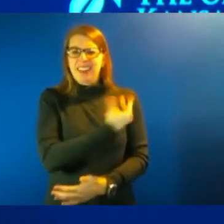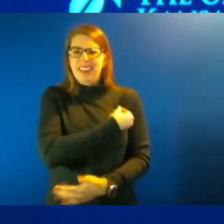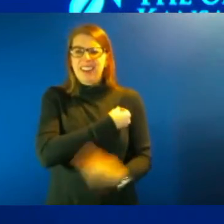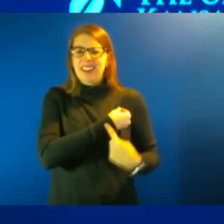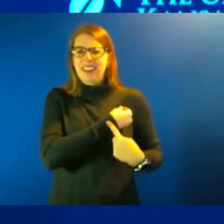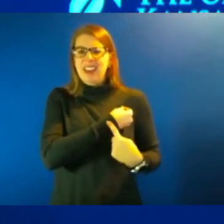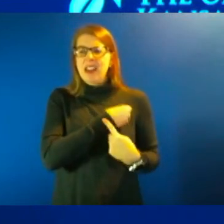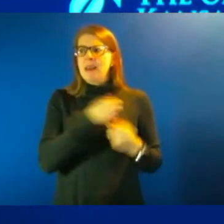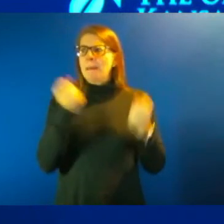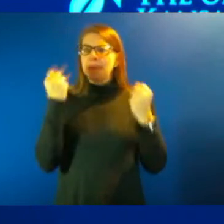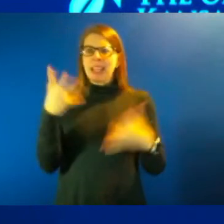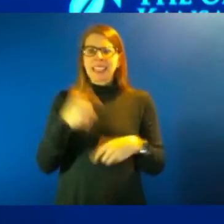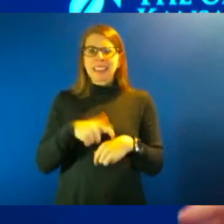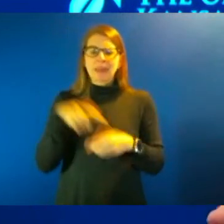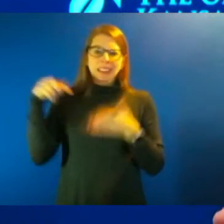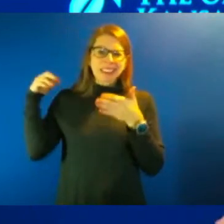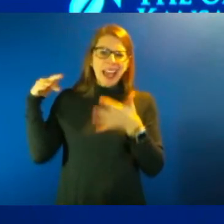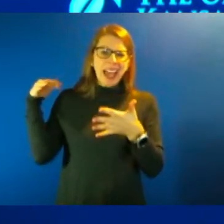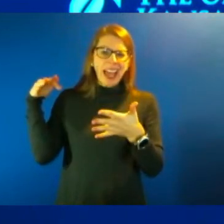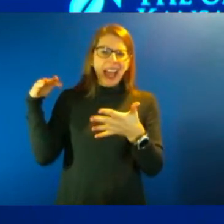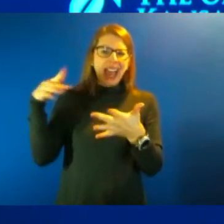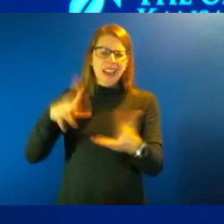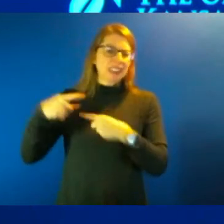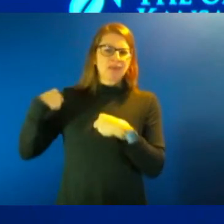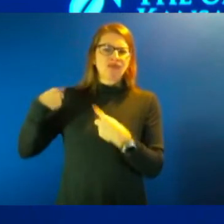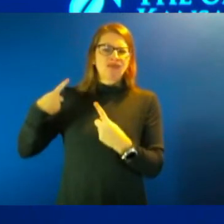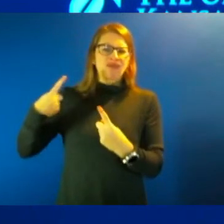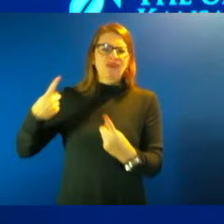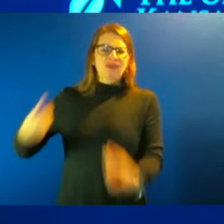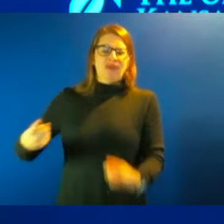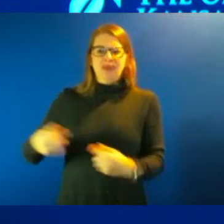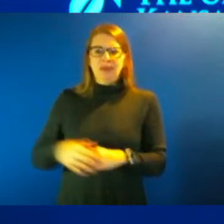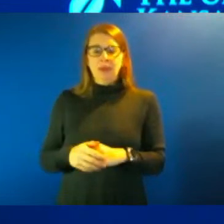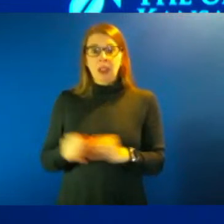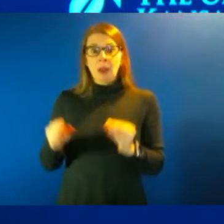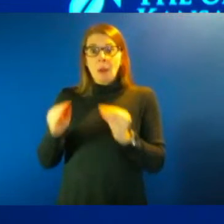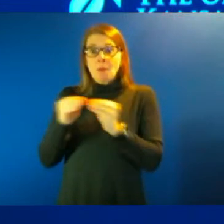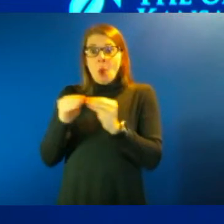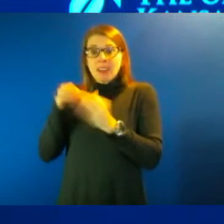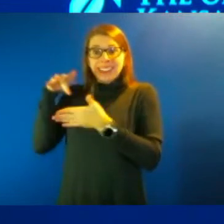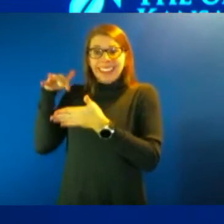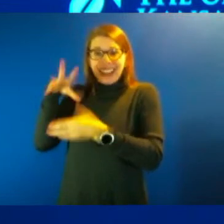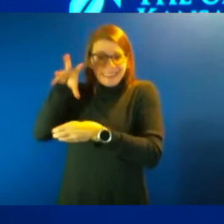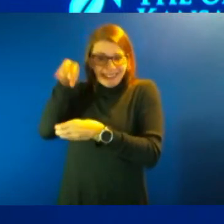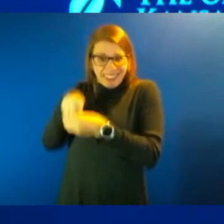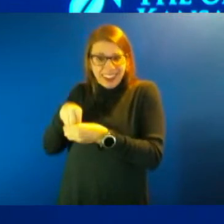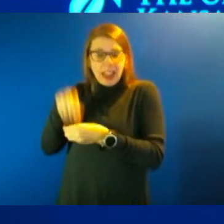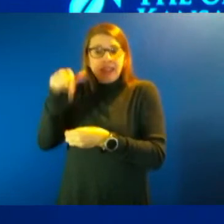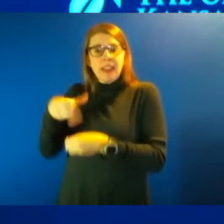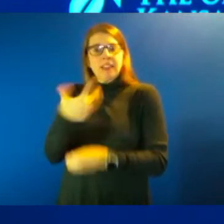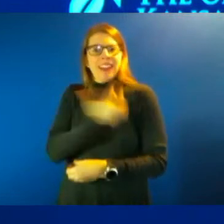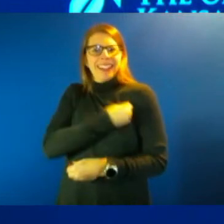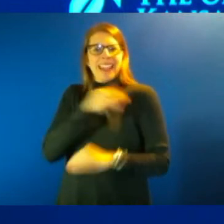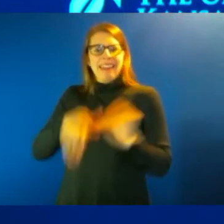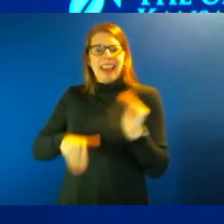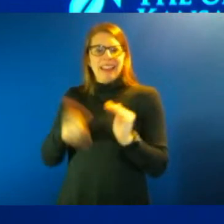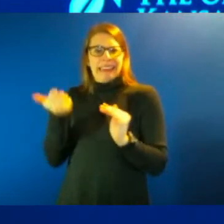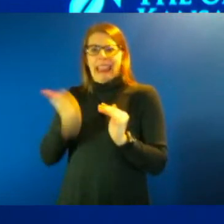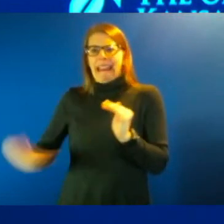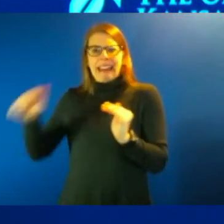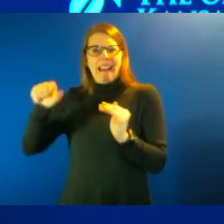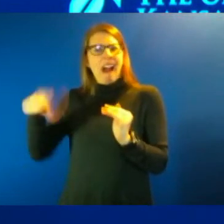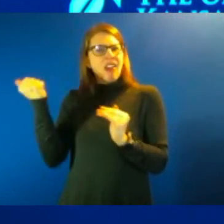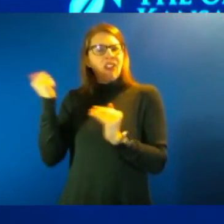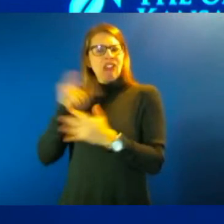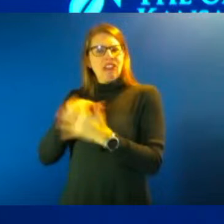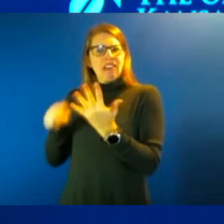times, has had more study than any vaccine ever in the history of mankind, and has had more data accumulated around it. And